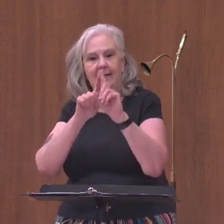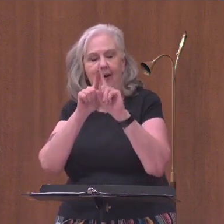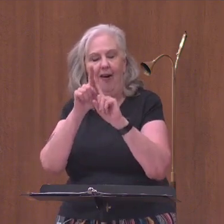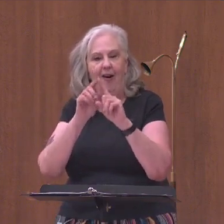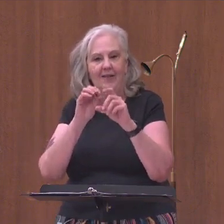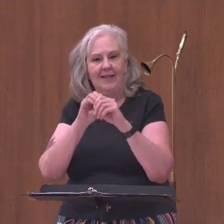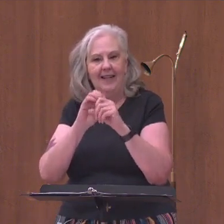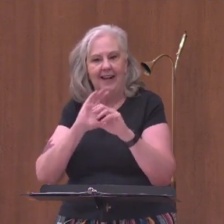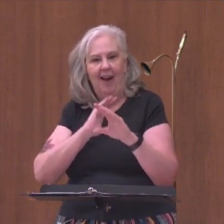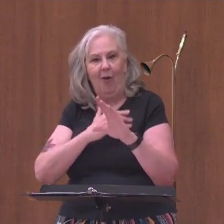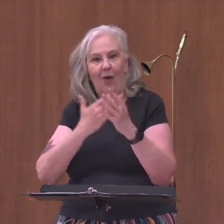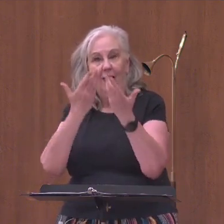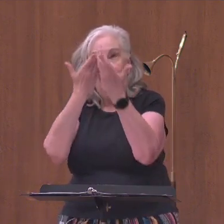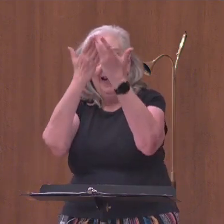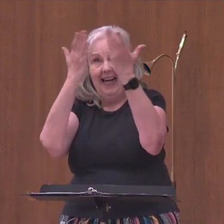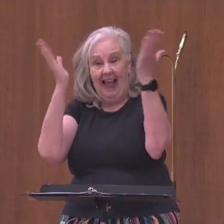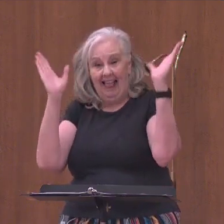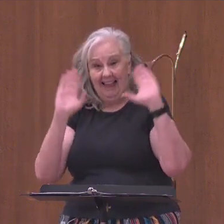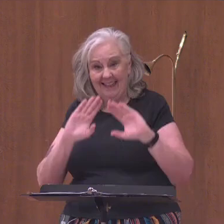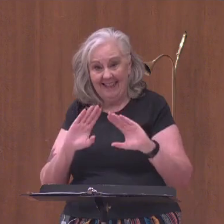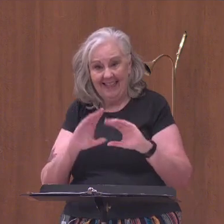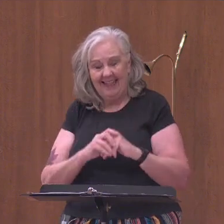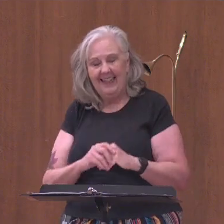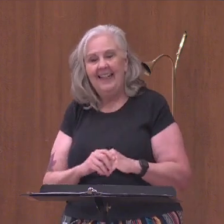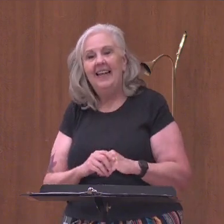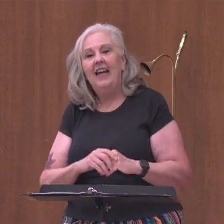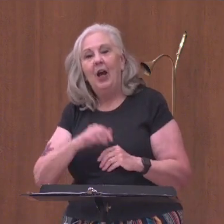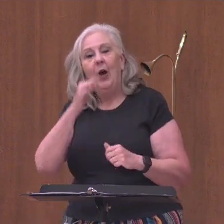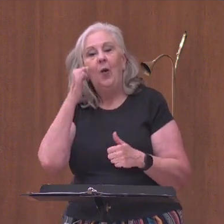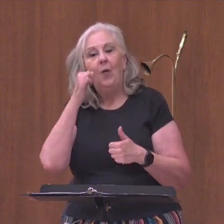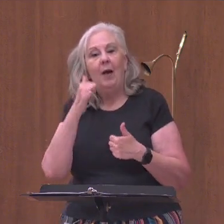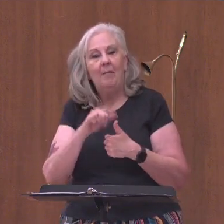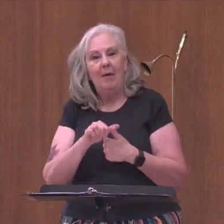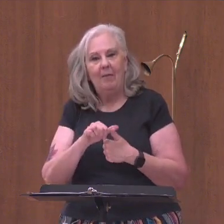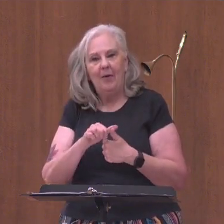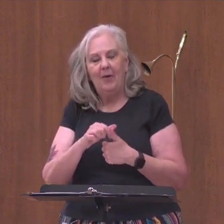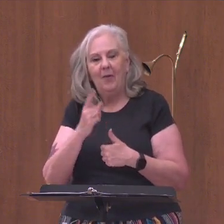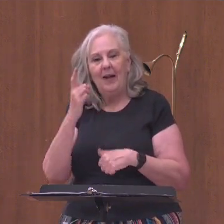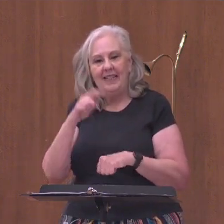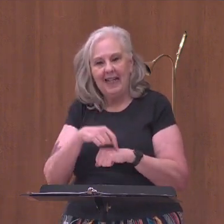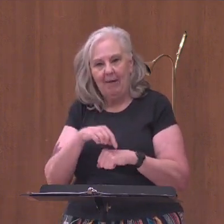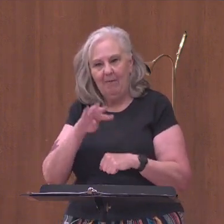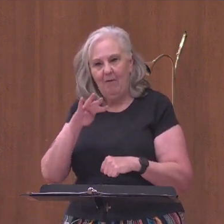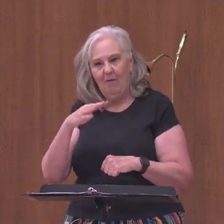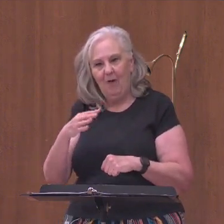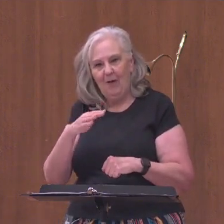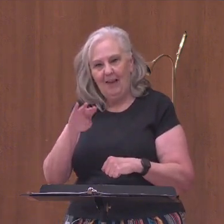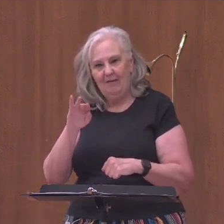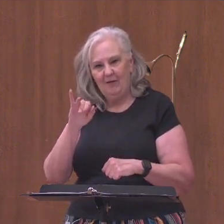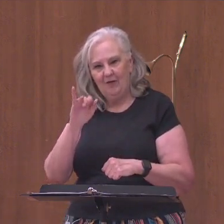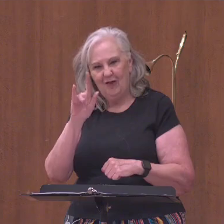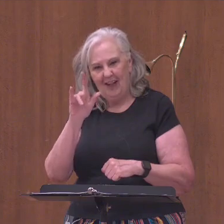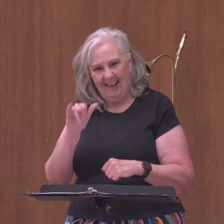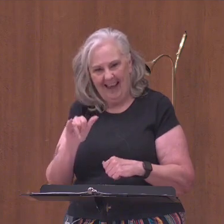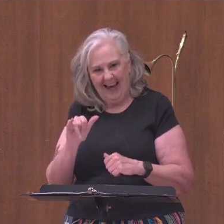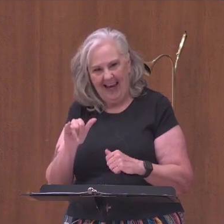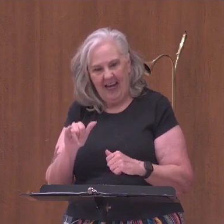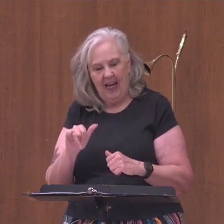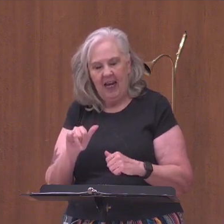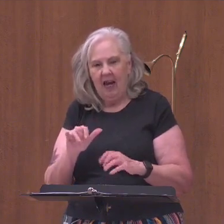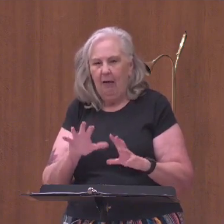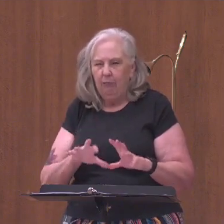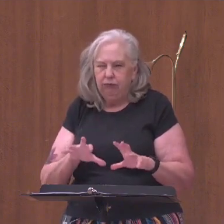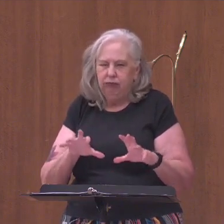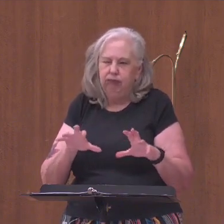pretty small. I remember one 4th of July as a small child. The park was packed